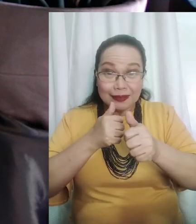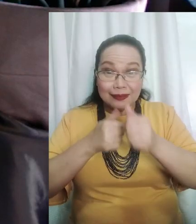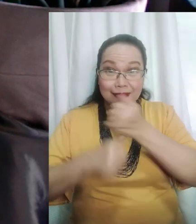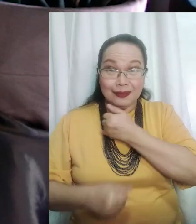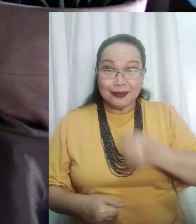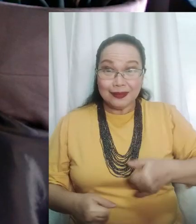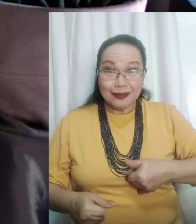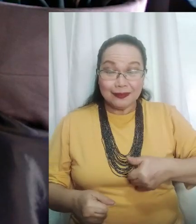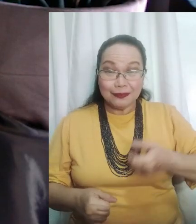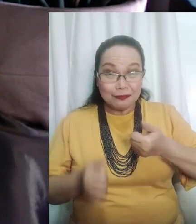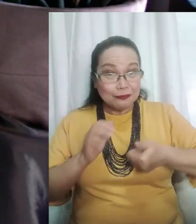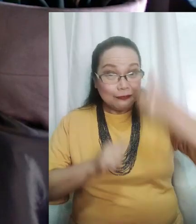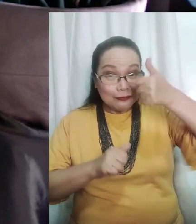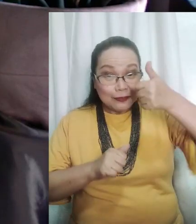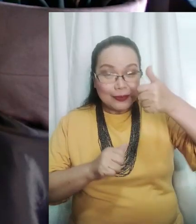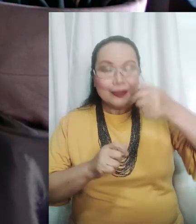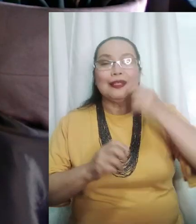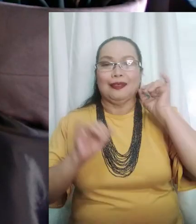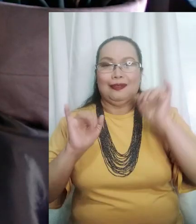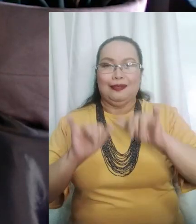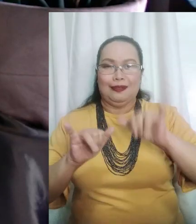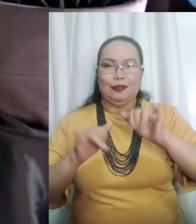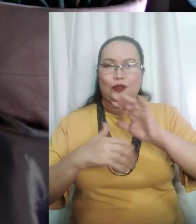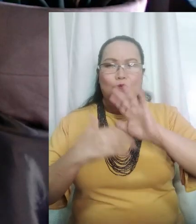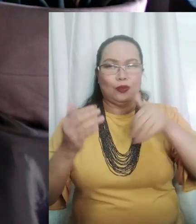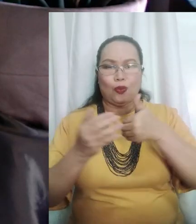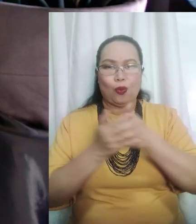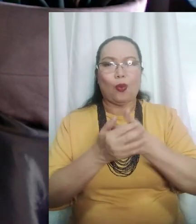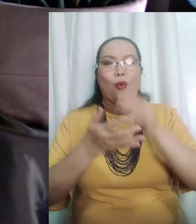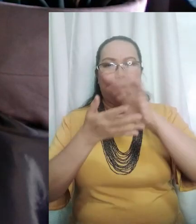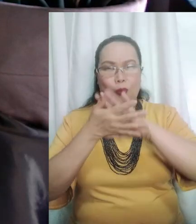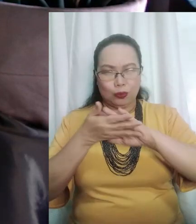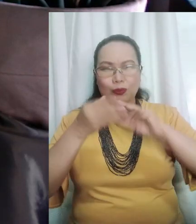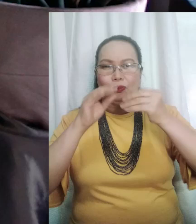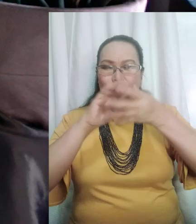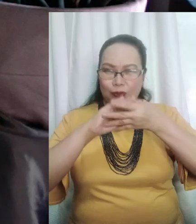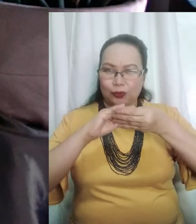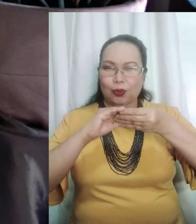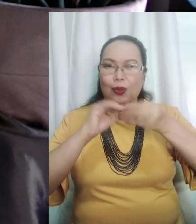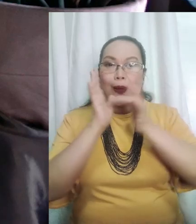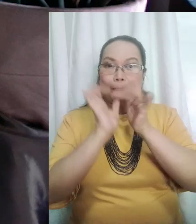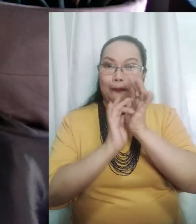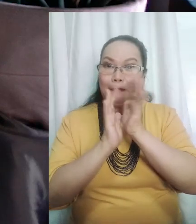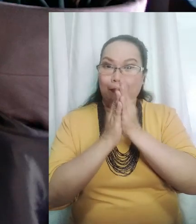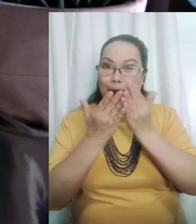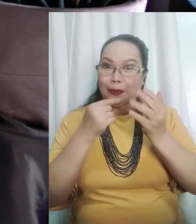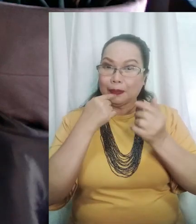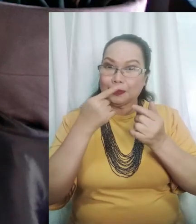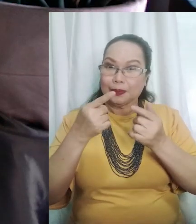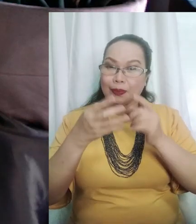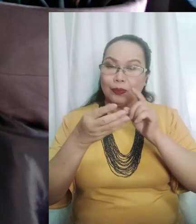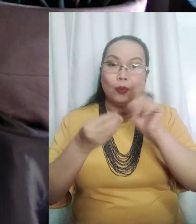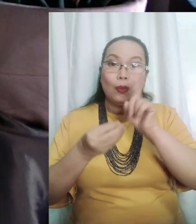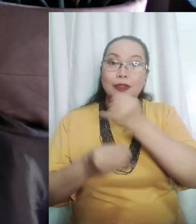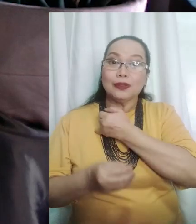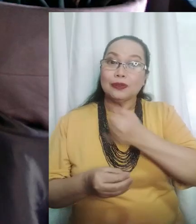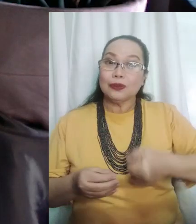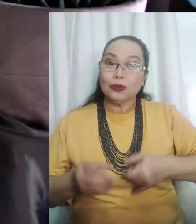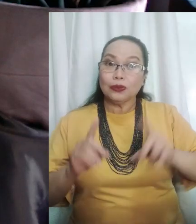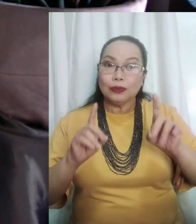did. Because in all of these episodes, Scripture tell us what Joseph